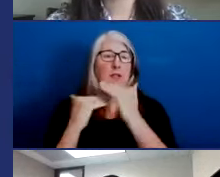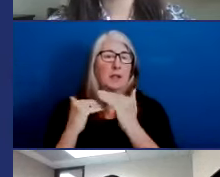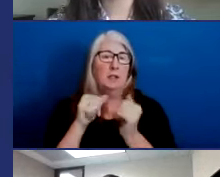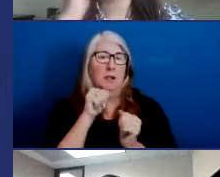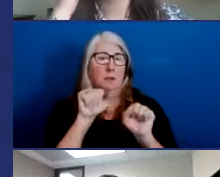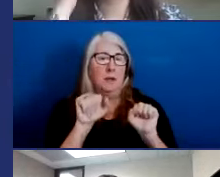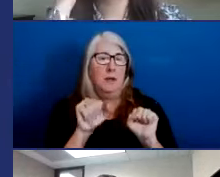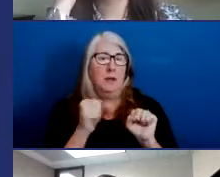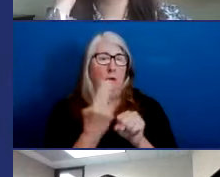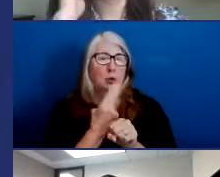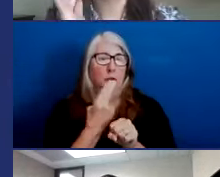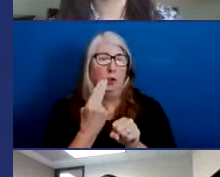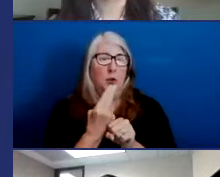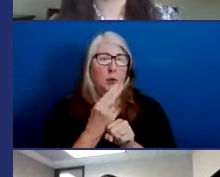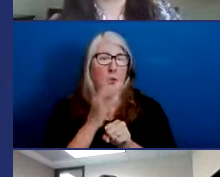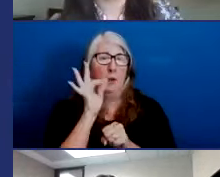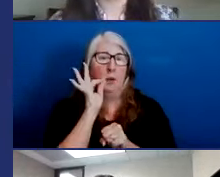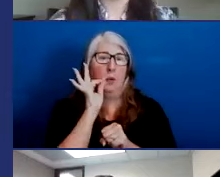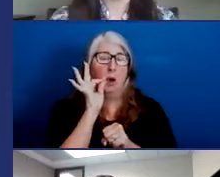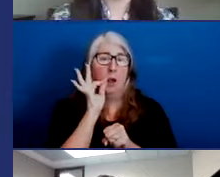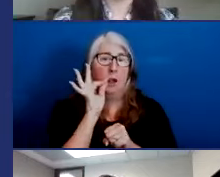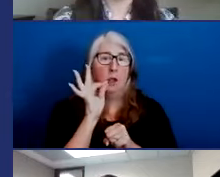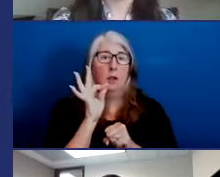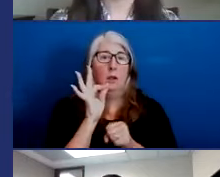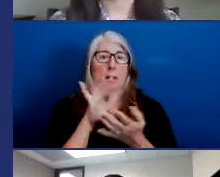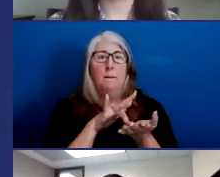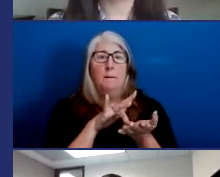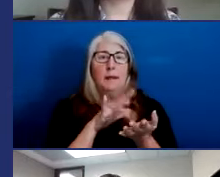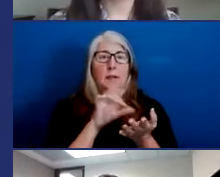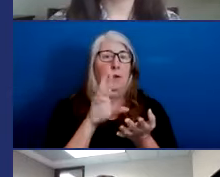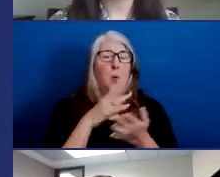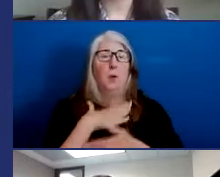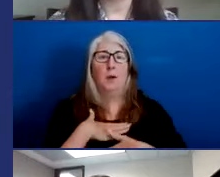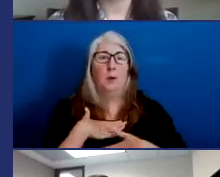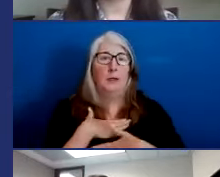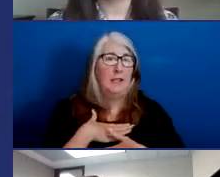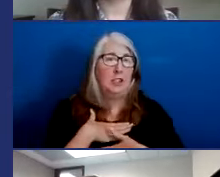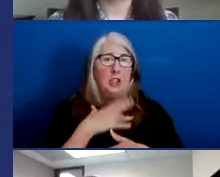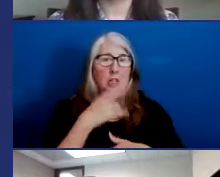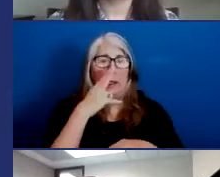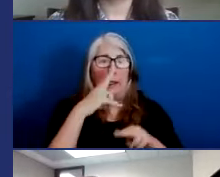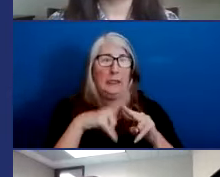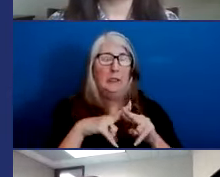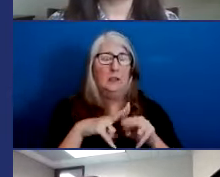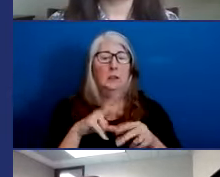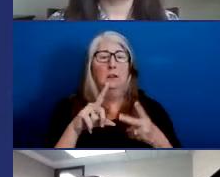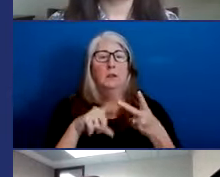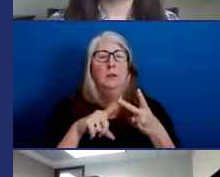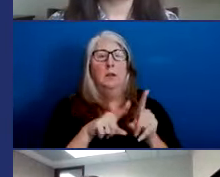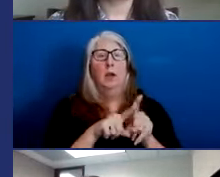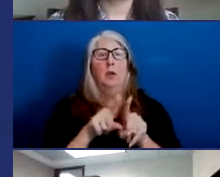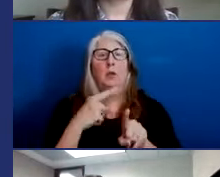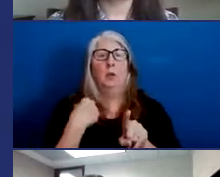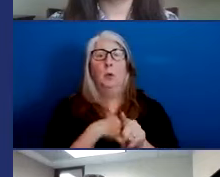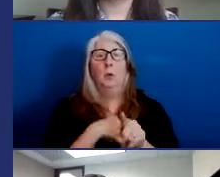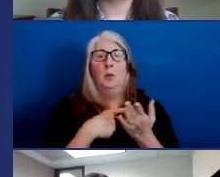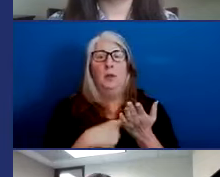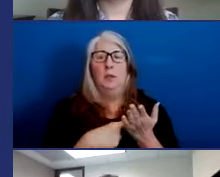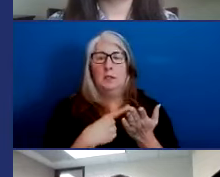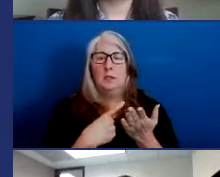to use marijuana medically or recreationally. We also discussed,